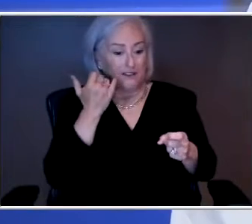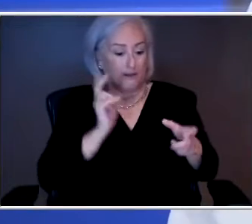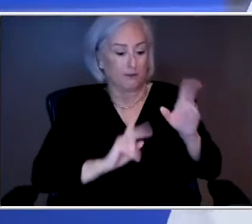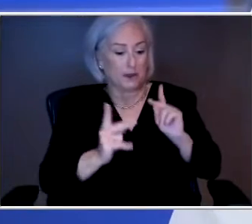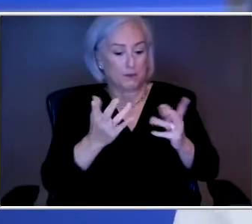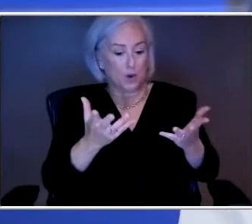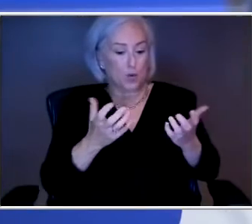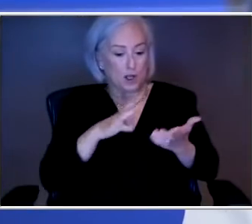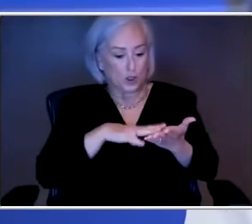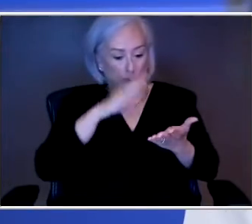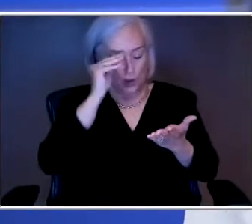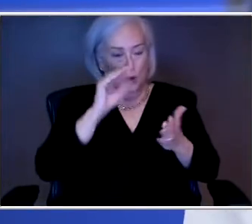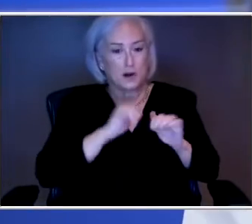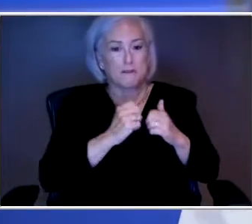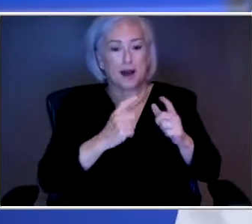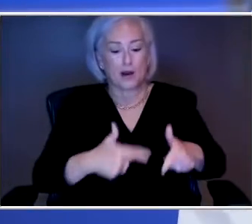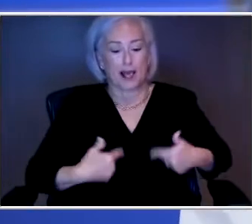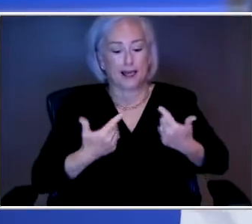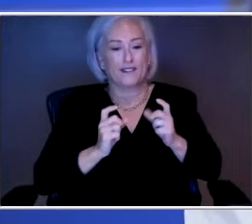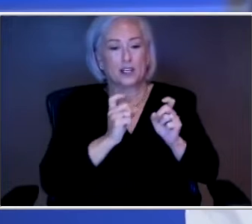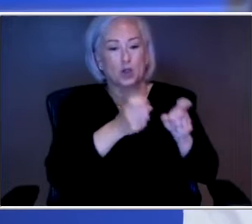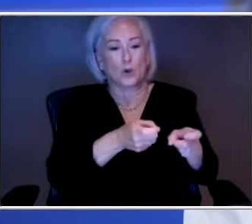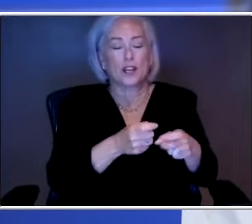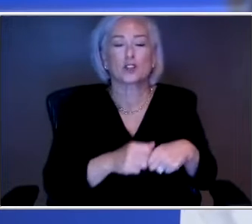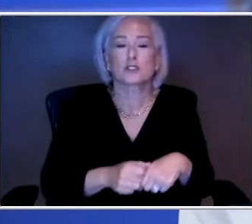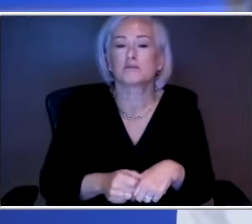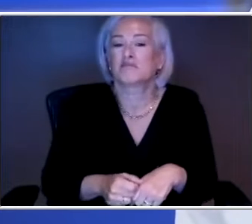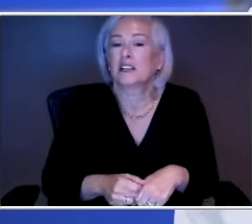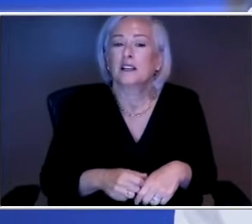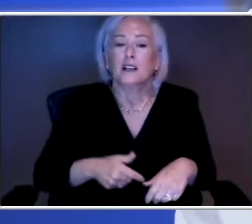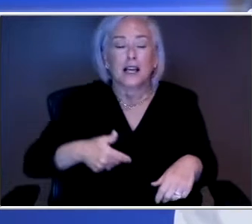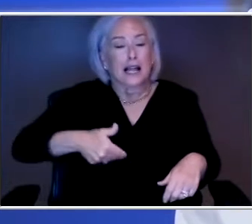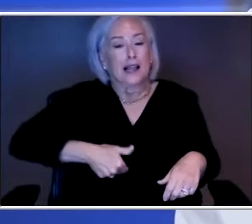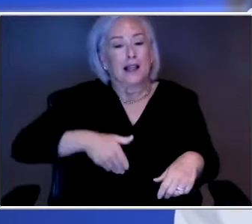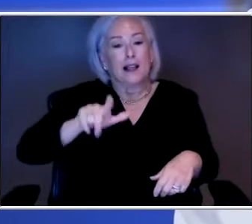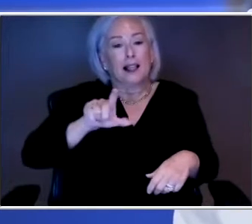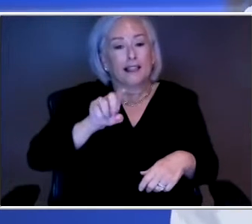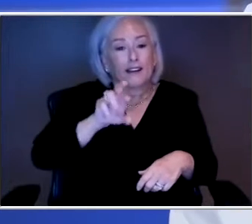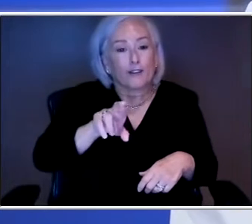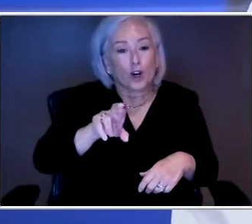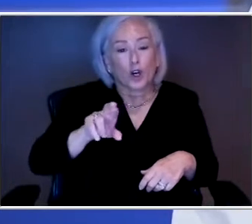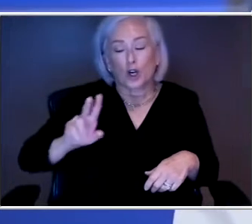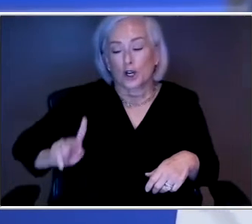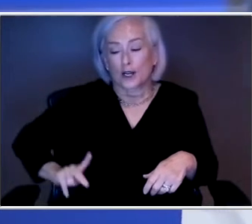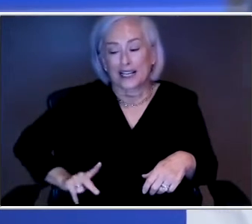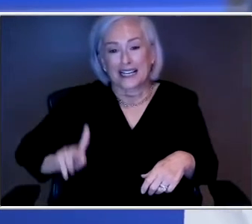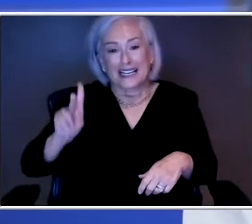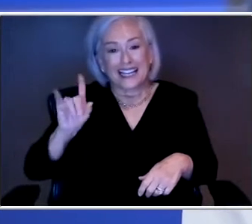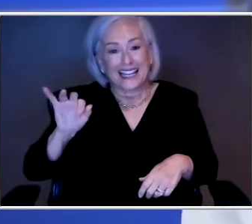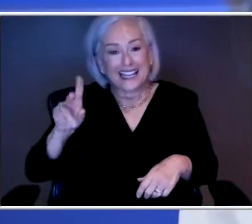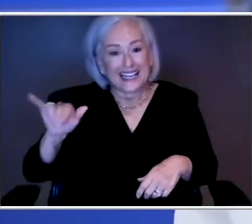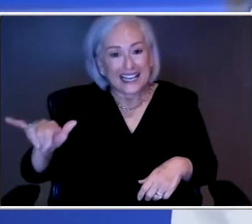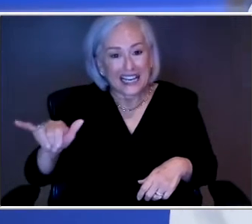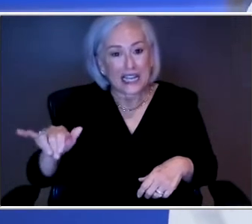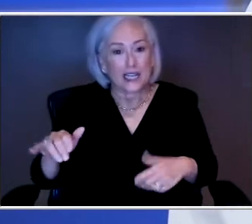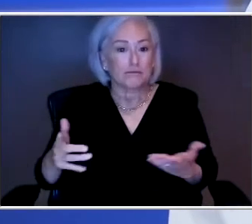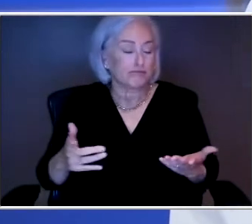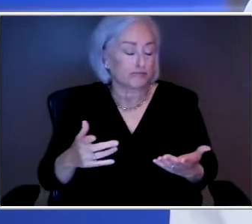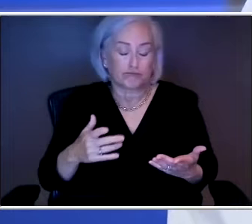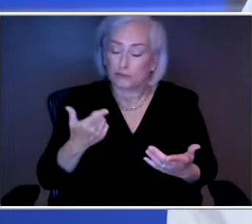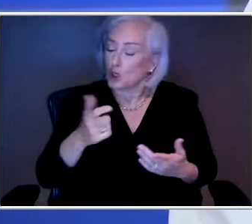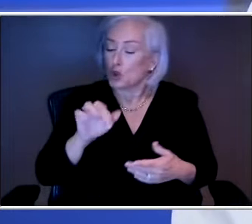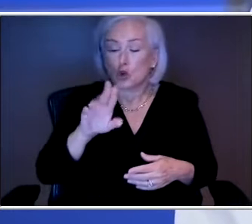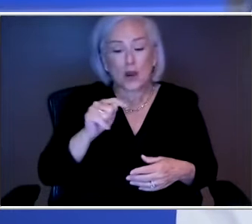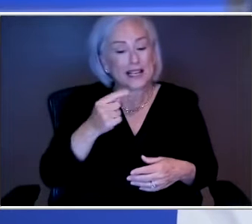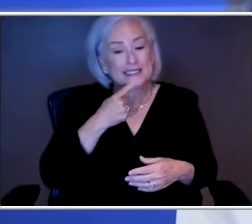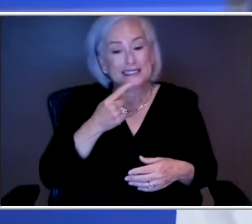donation, whatever it is, particularly in liver and kidney, kidney in this case, it is painful, like Grant said. I try not to